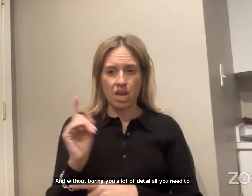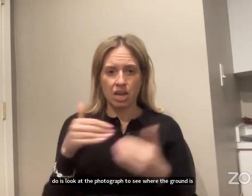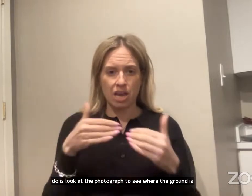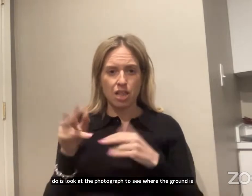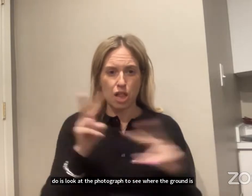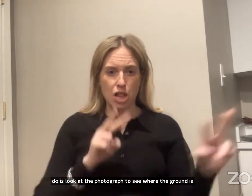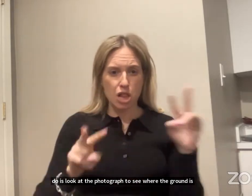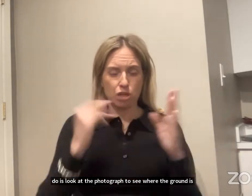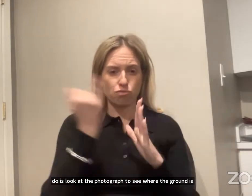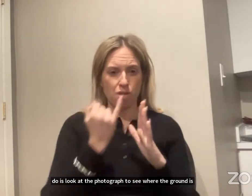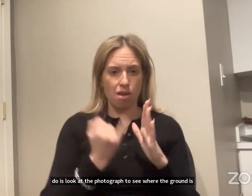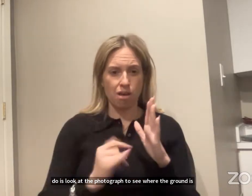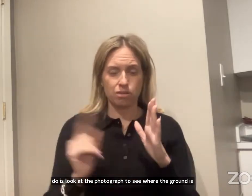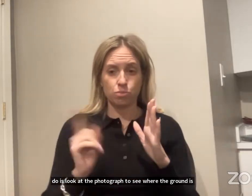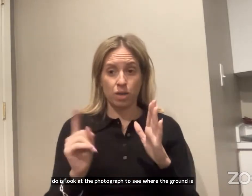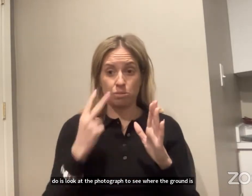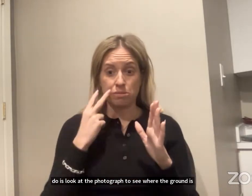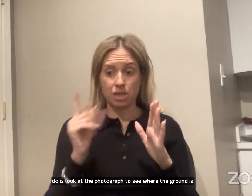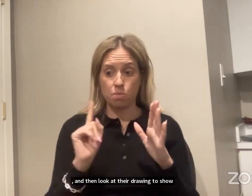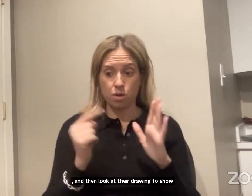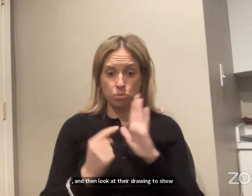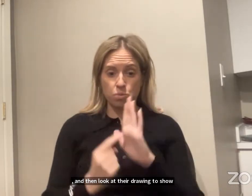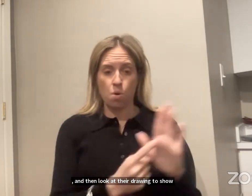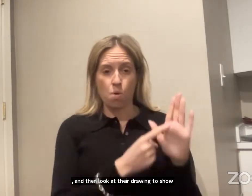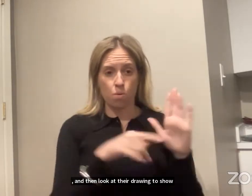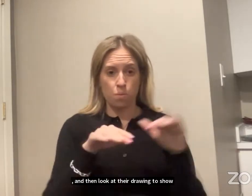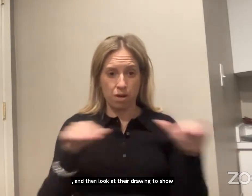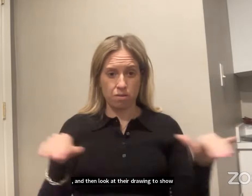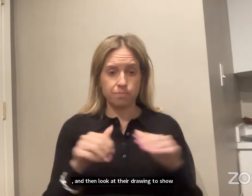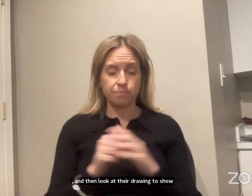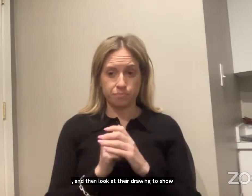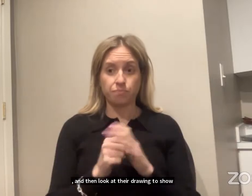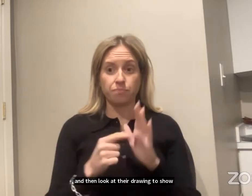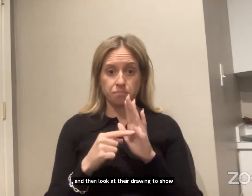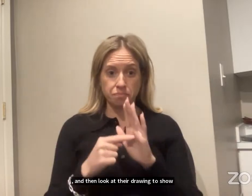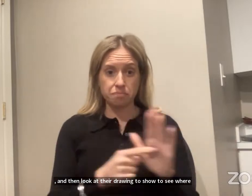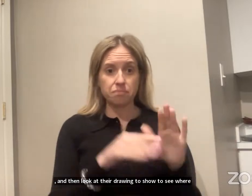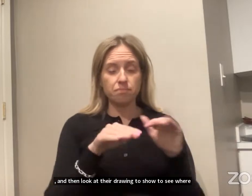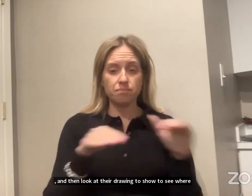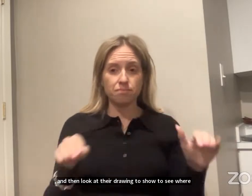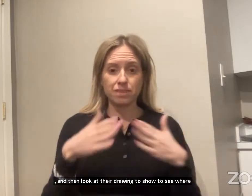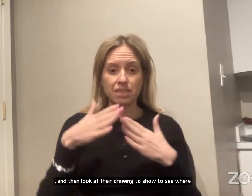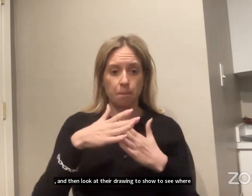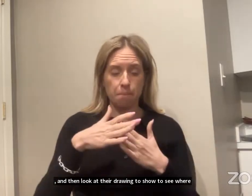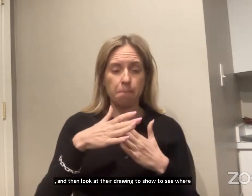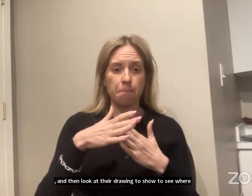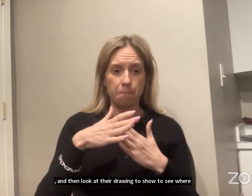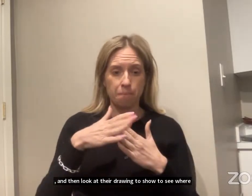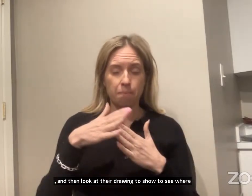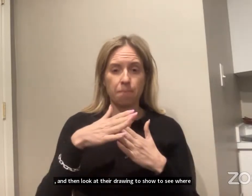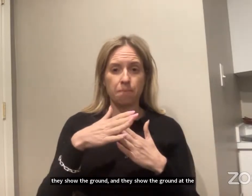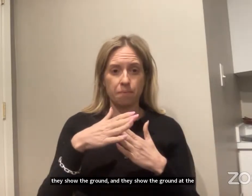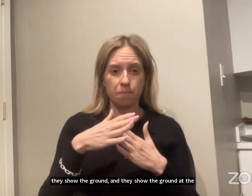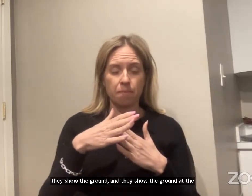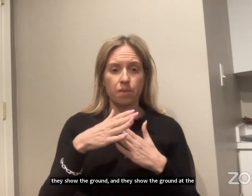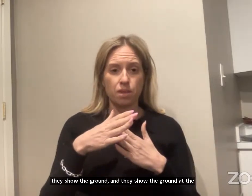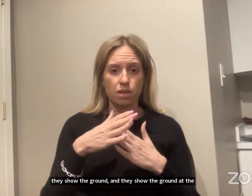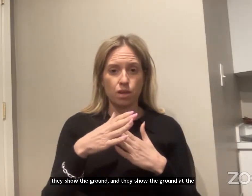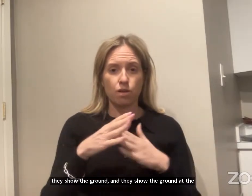their drawing to see where they show the ground. And they show the ground at the top of the brick